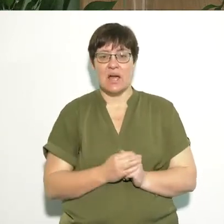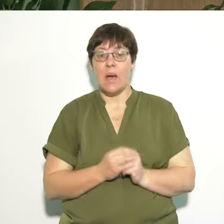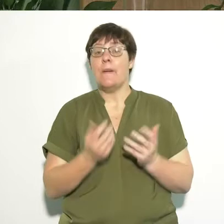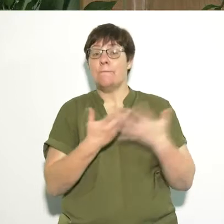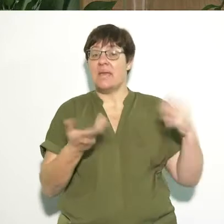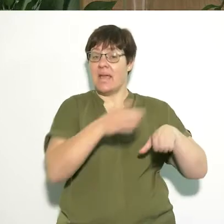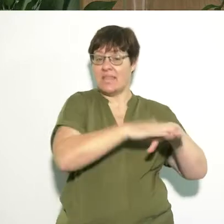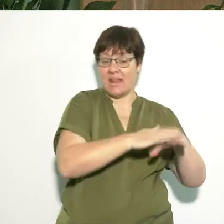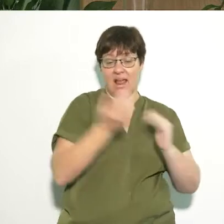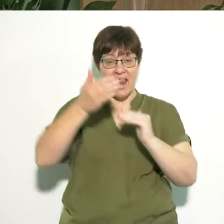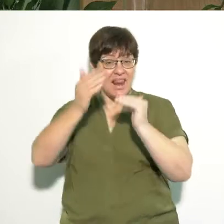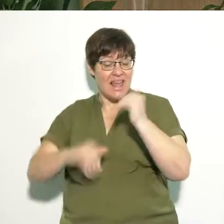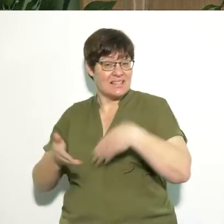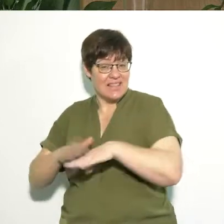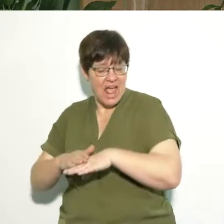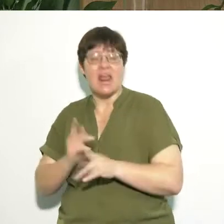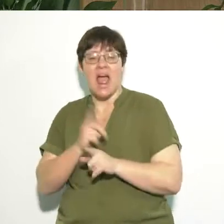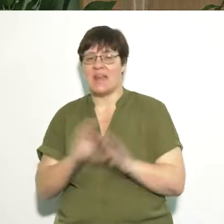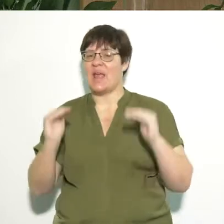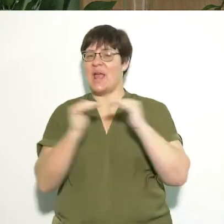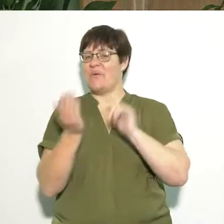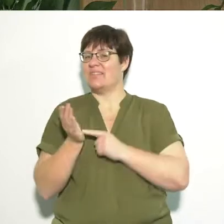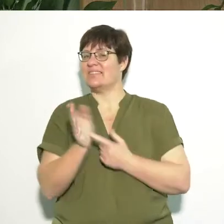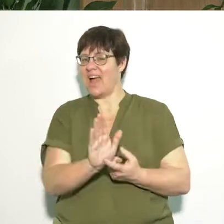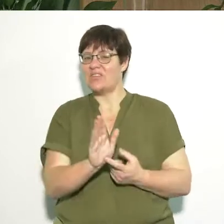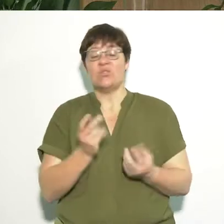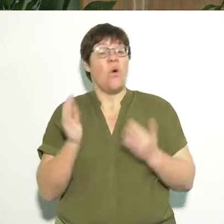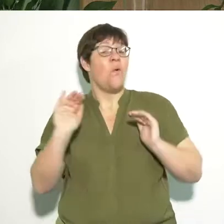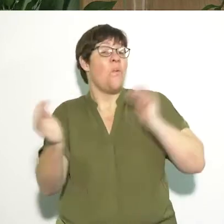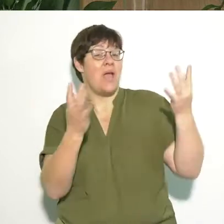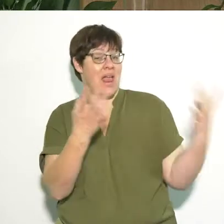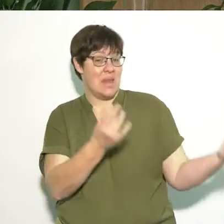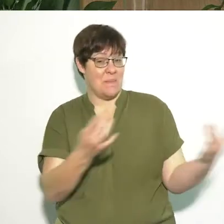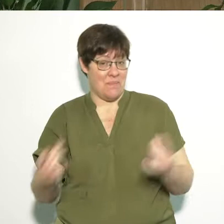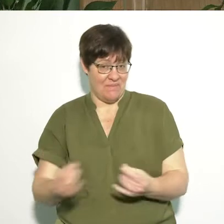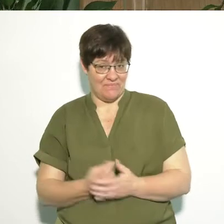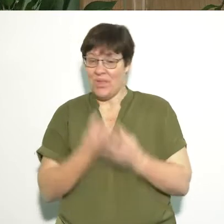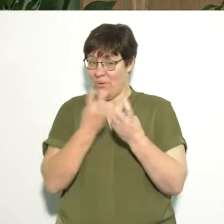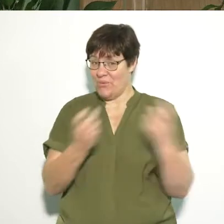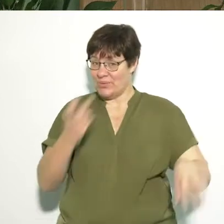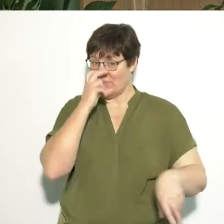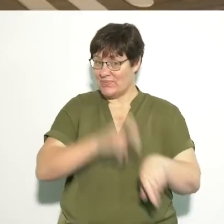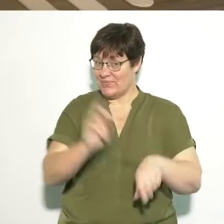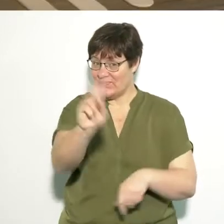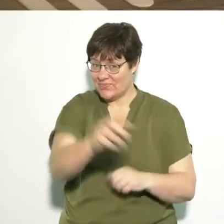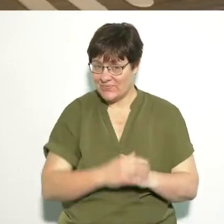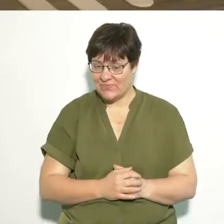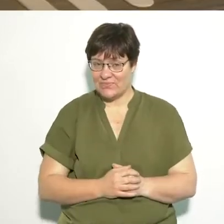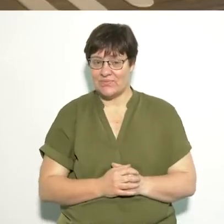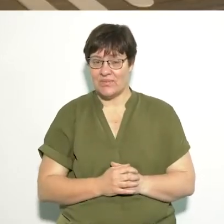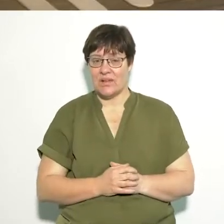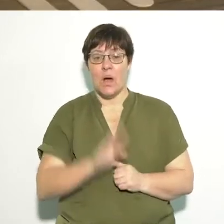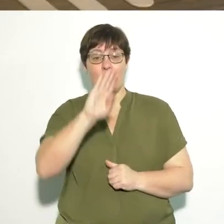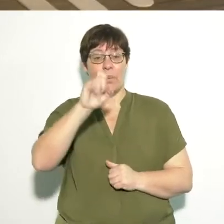than, less than and equal sign to compare some numbers. These are the resources you're going to need for the following activity.